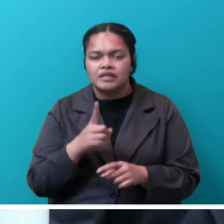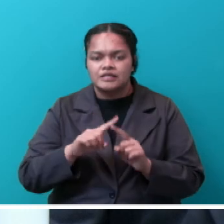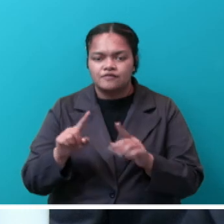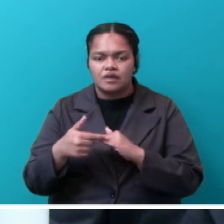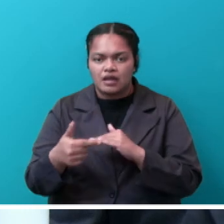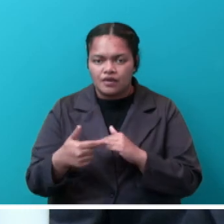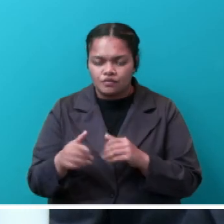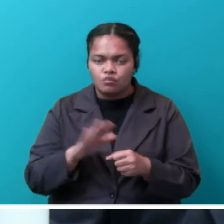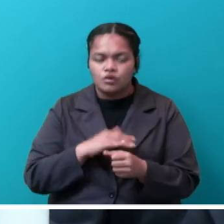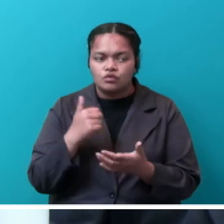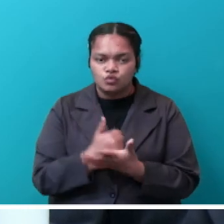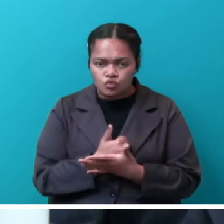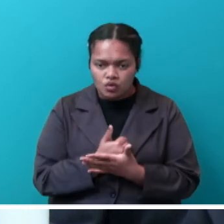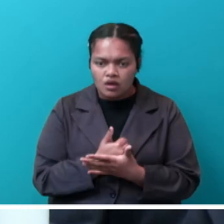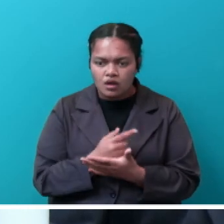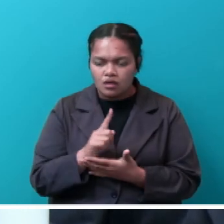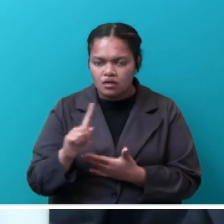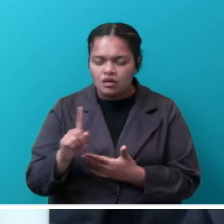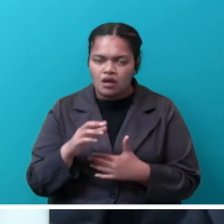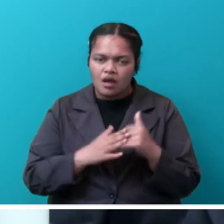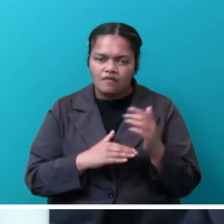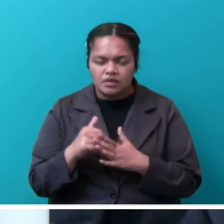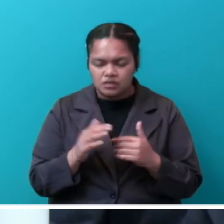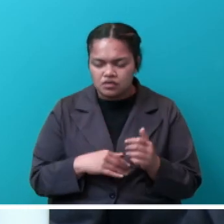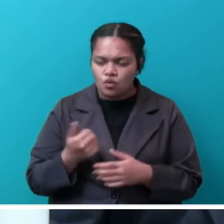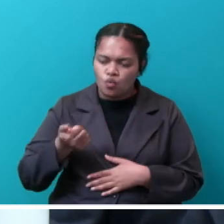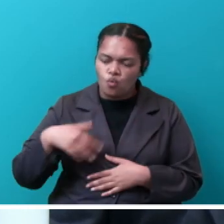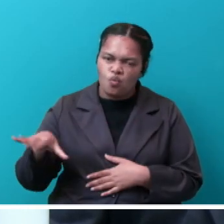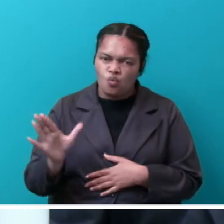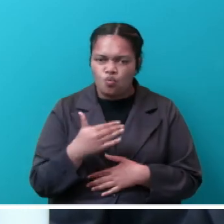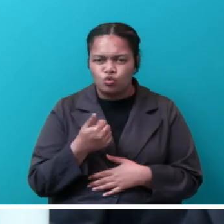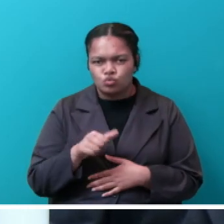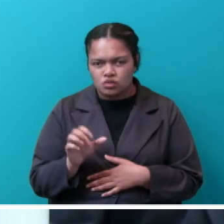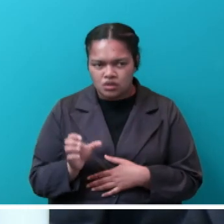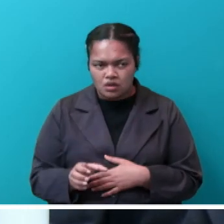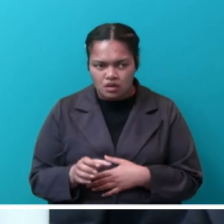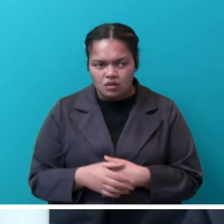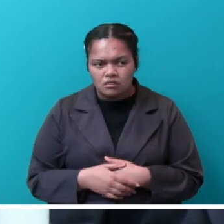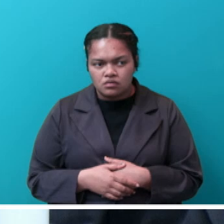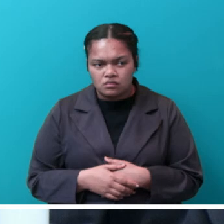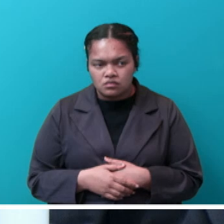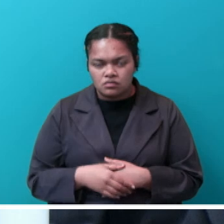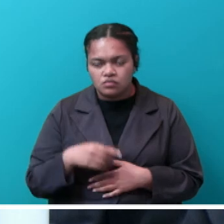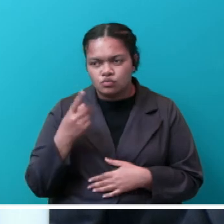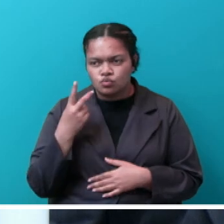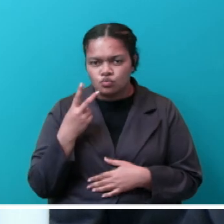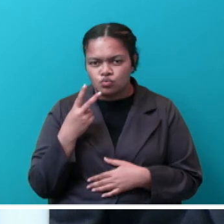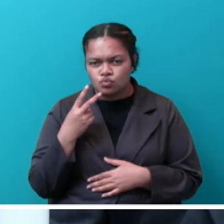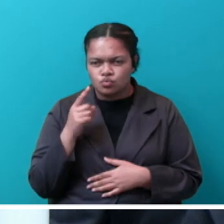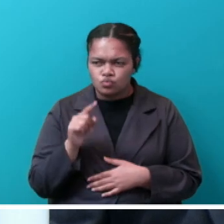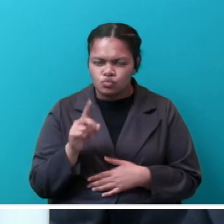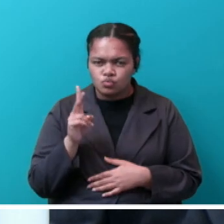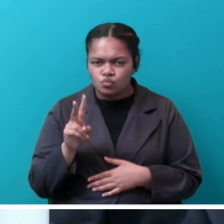ensuring convenience and comfort for all the users. The total project is around $2 million, of